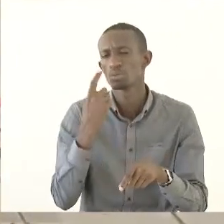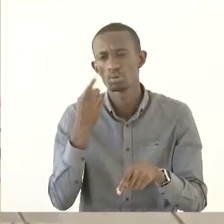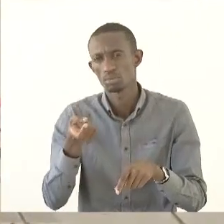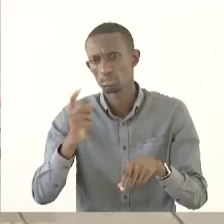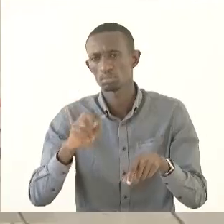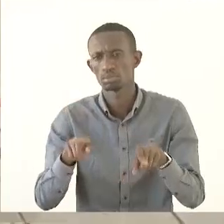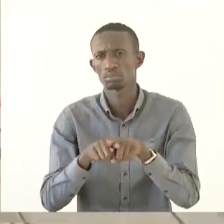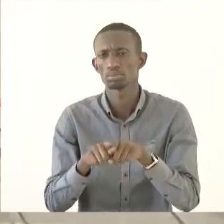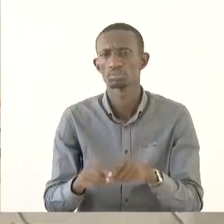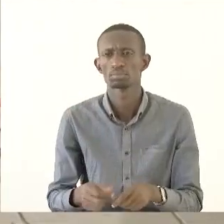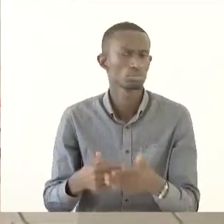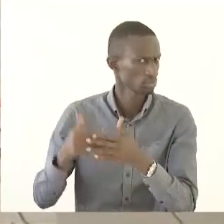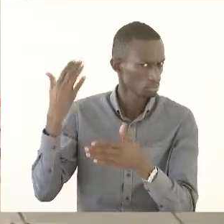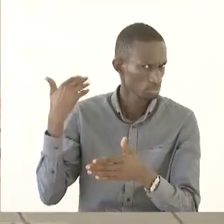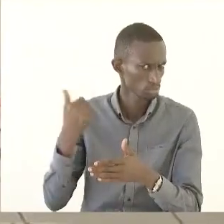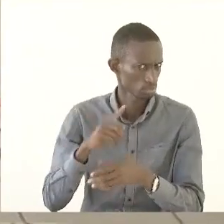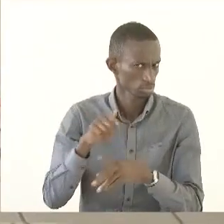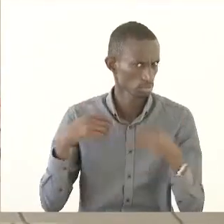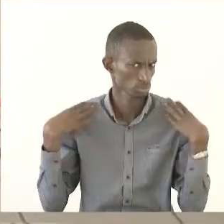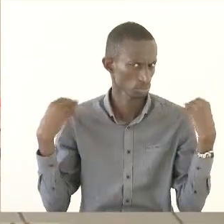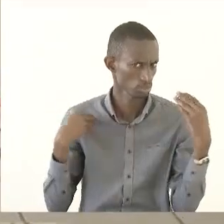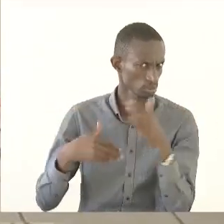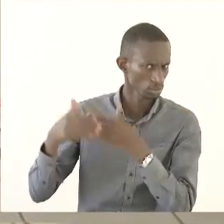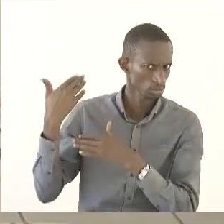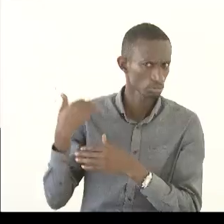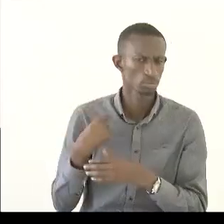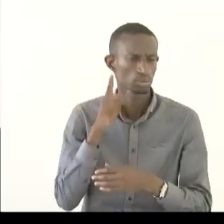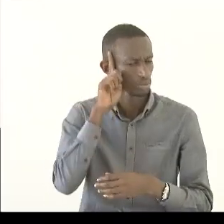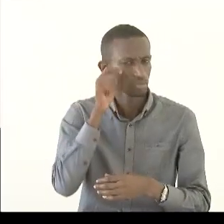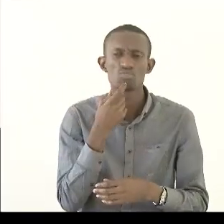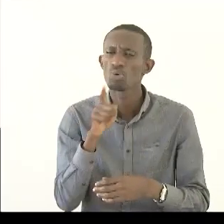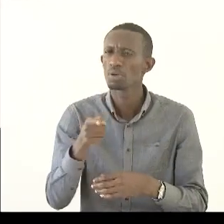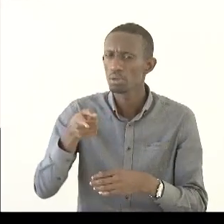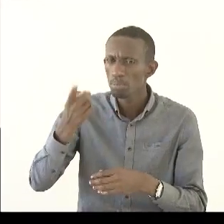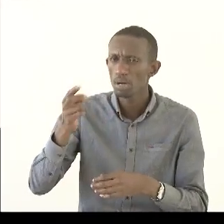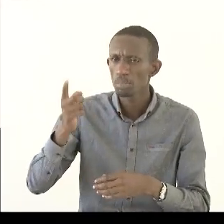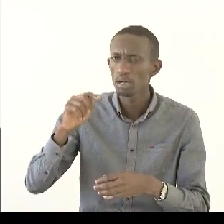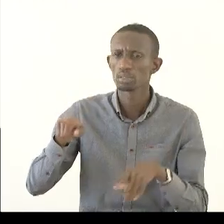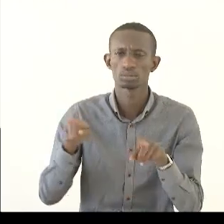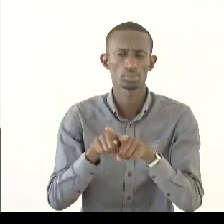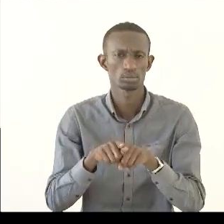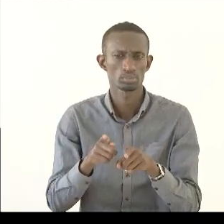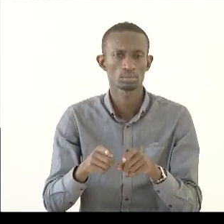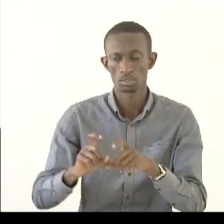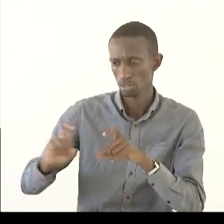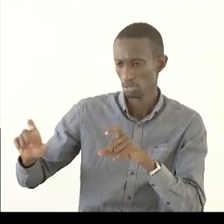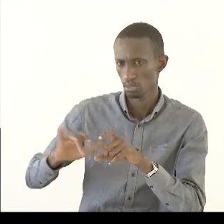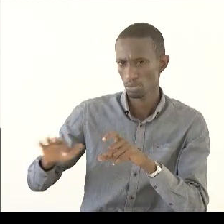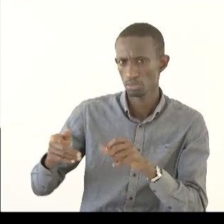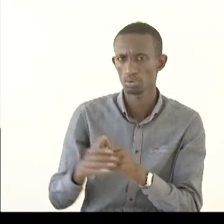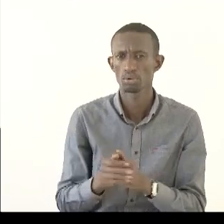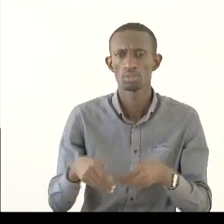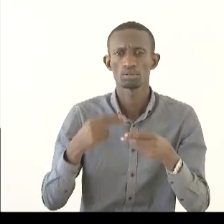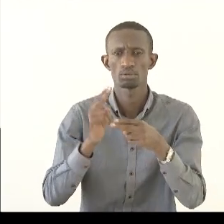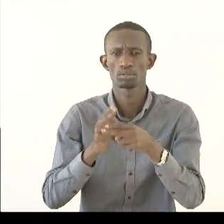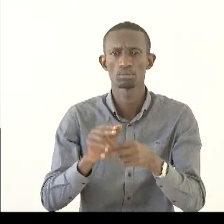previous exercise. So I would expect you to have the answer already. Give the structural formula and the name of compounds